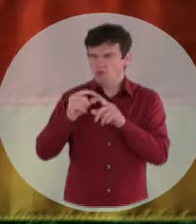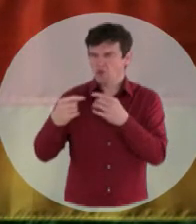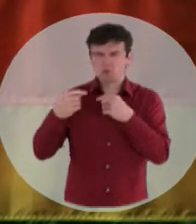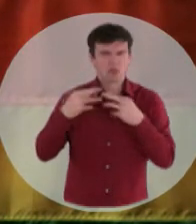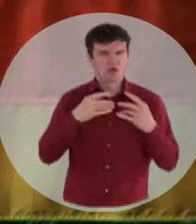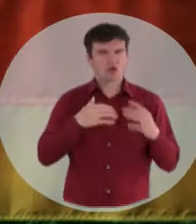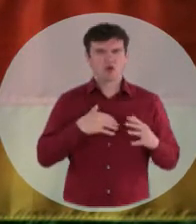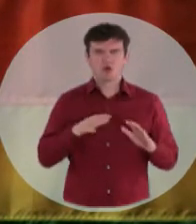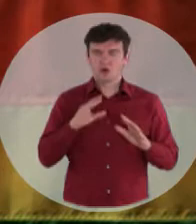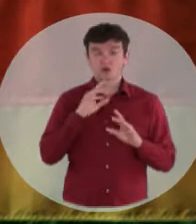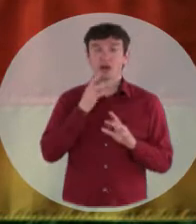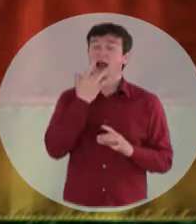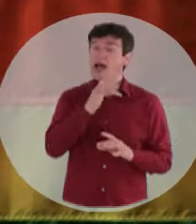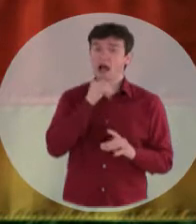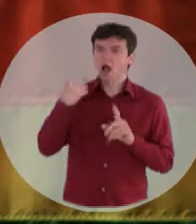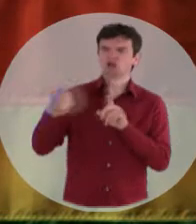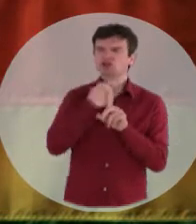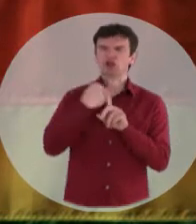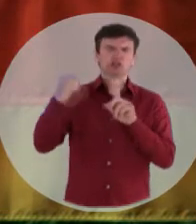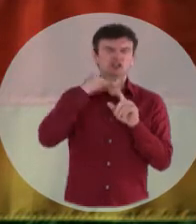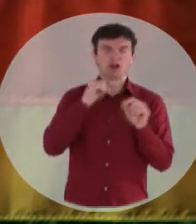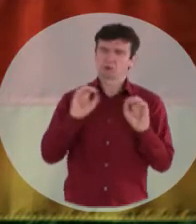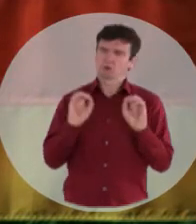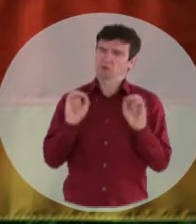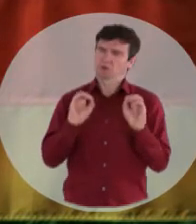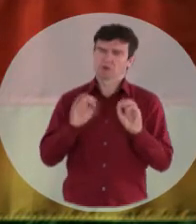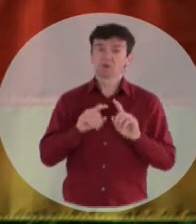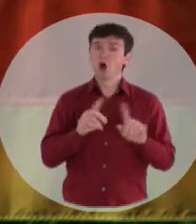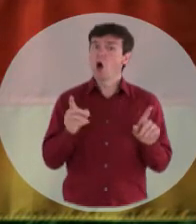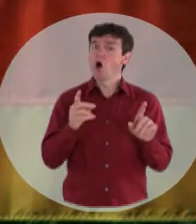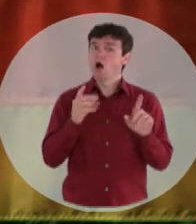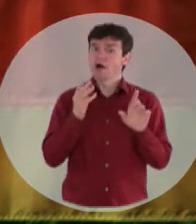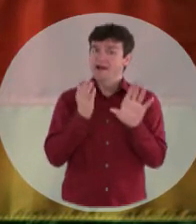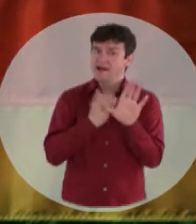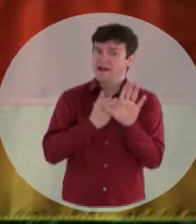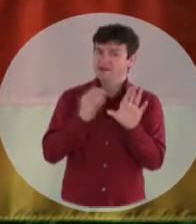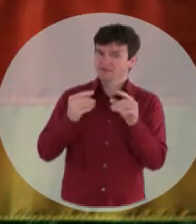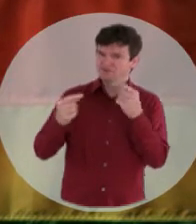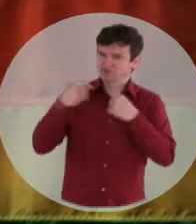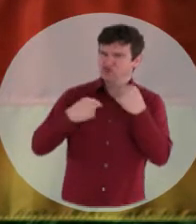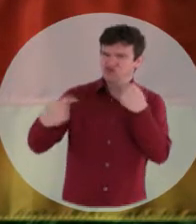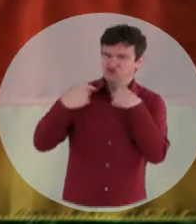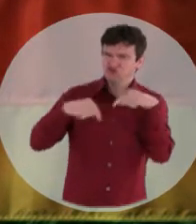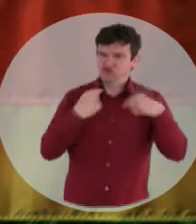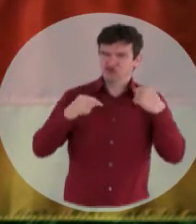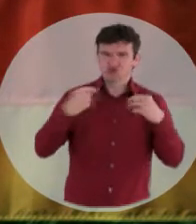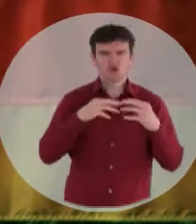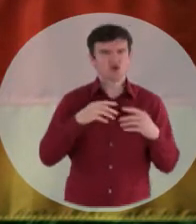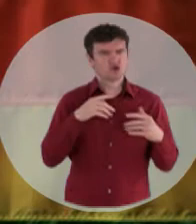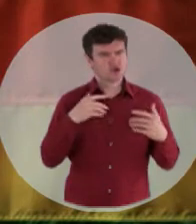didn't suffer any physical violence, but certainly got lots of psychological